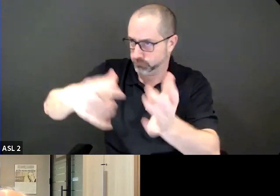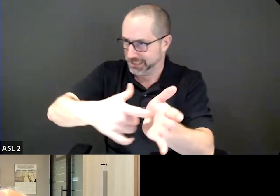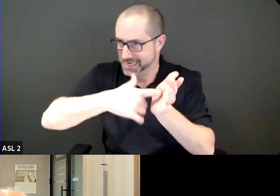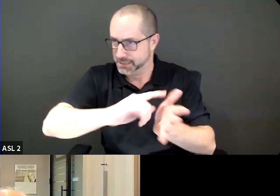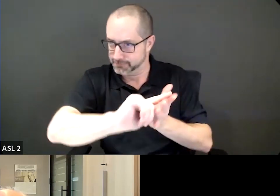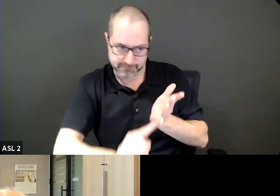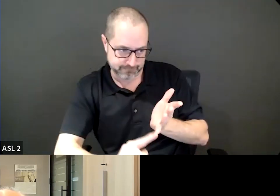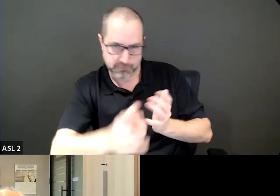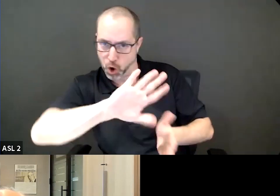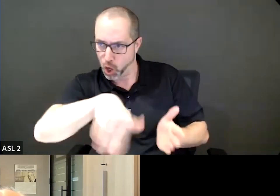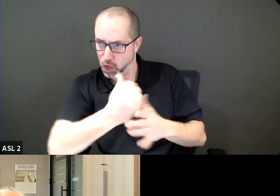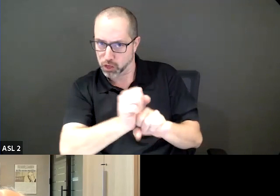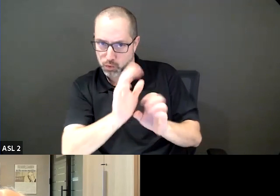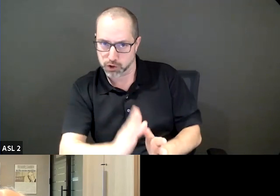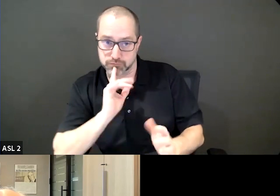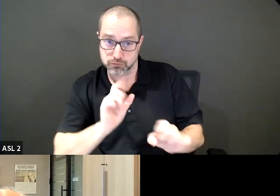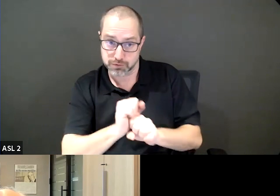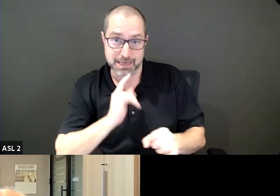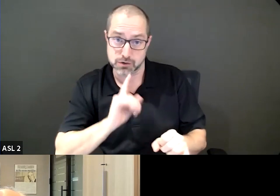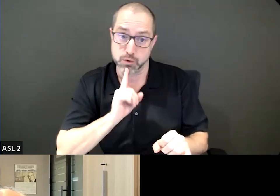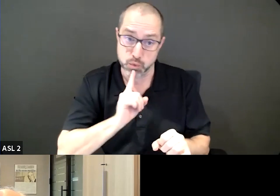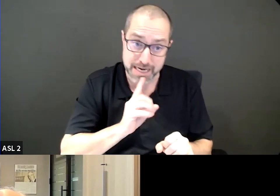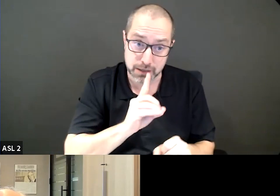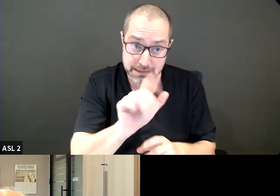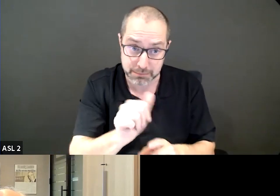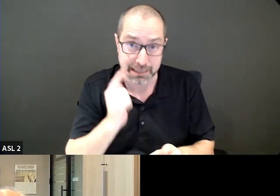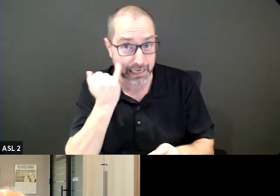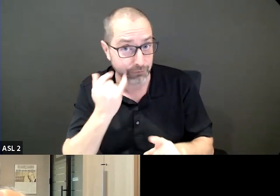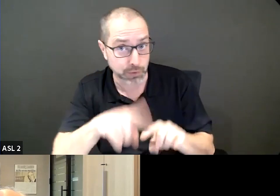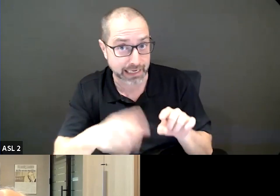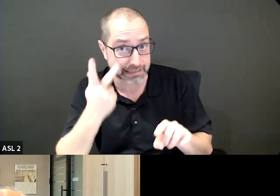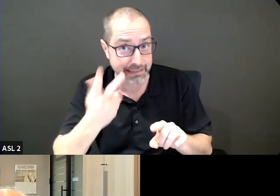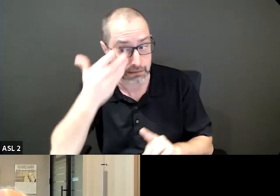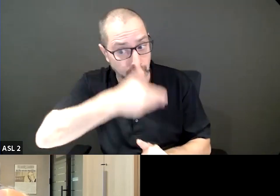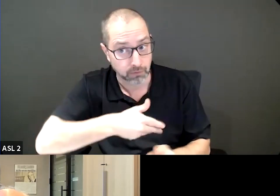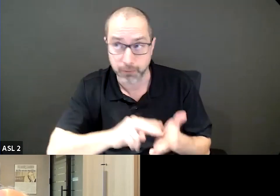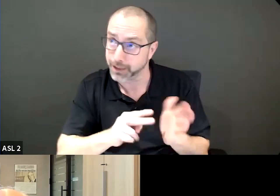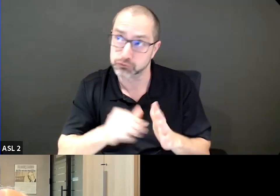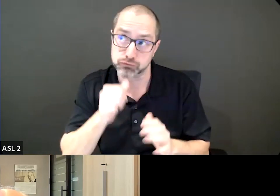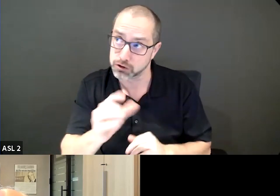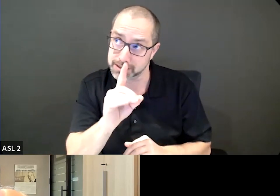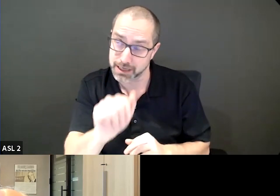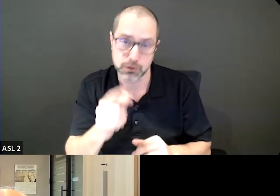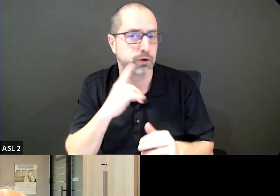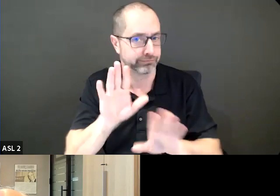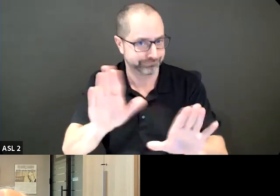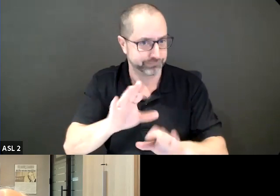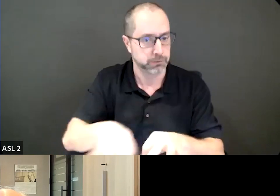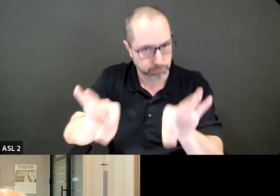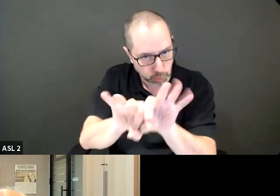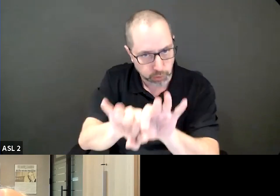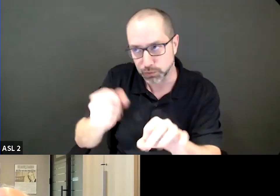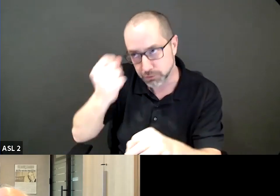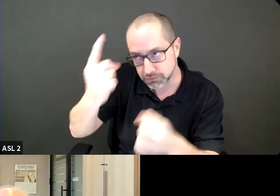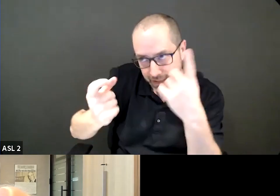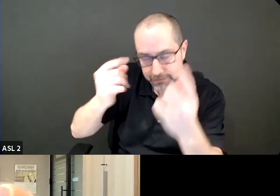be seen as not being a real disability when it's not a visual disability. So it's very important that we keep that in mind when we're looking at these issues. And I'll send it back to